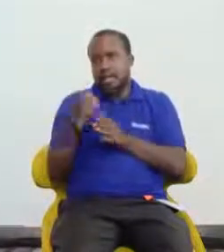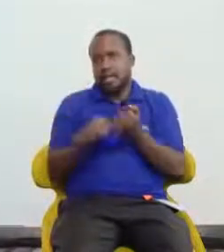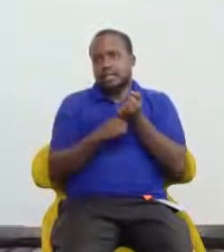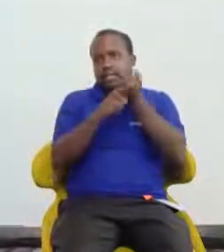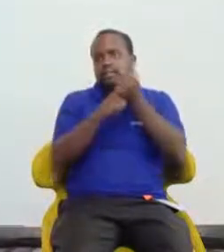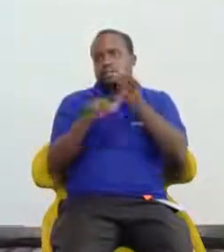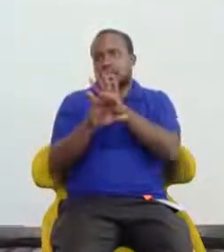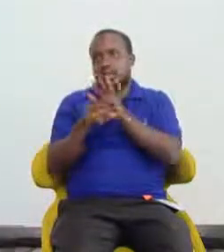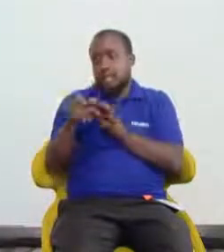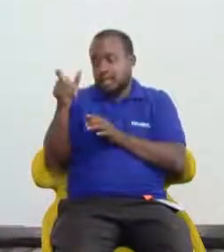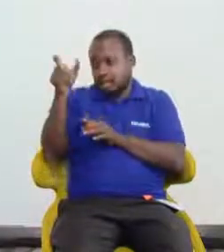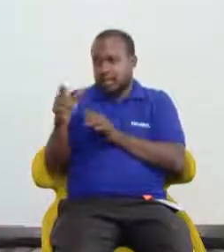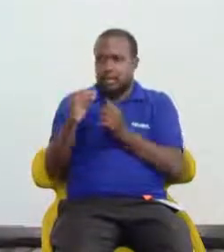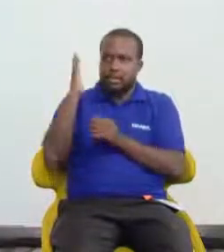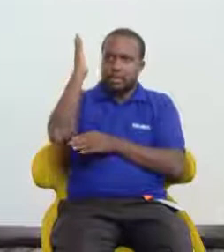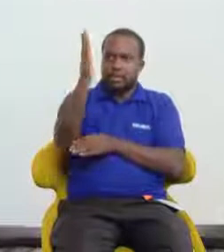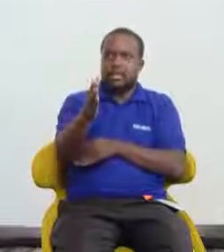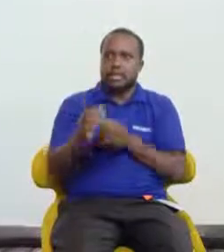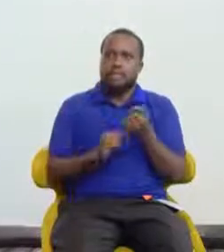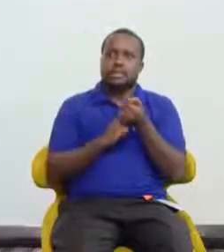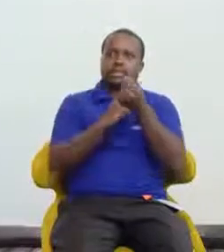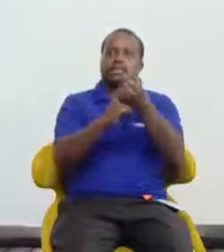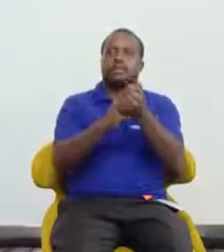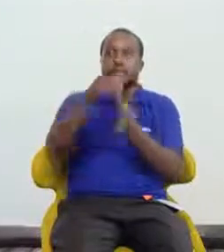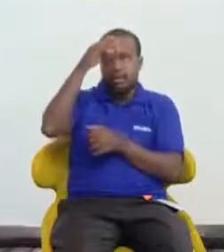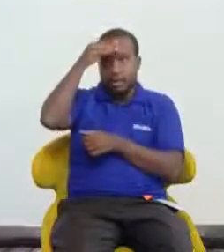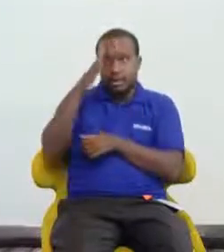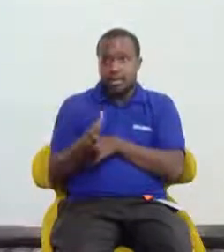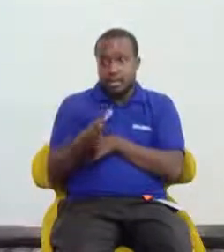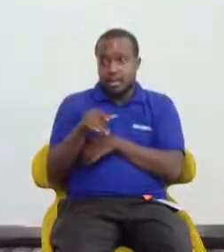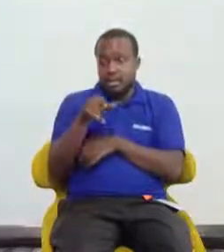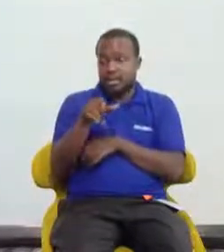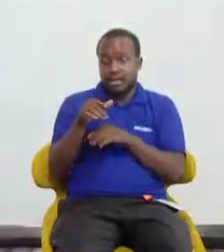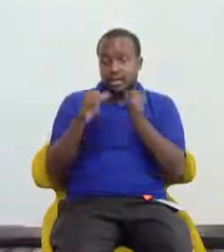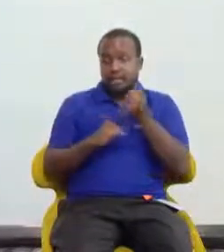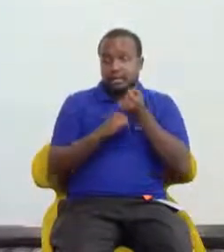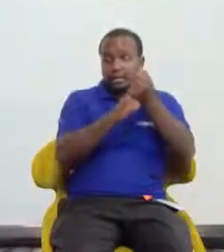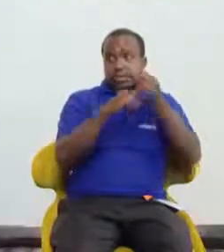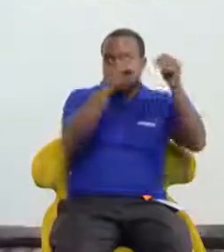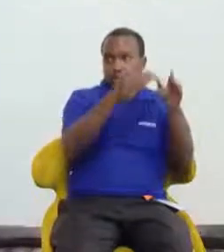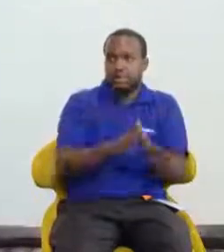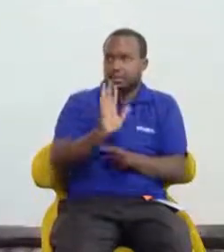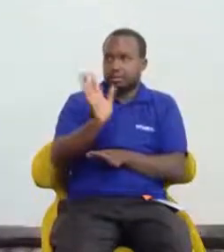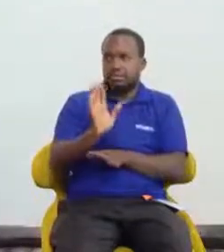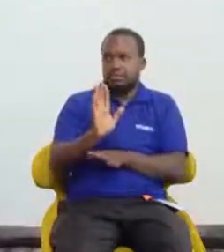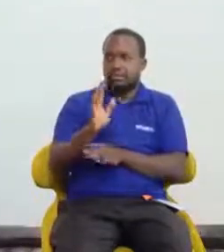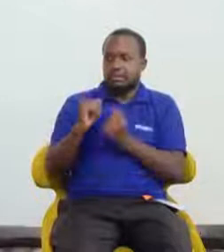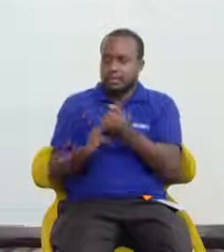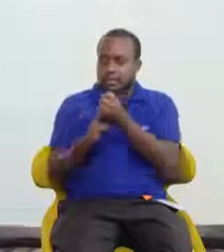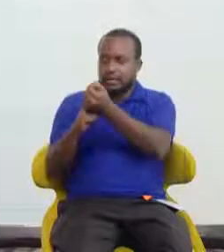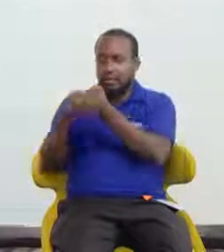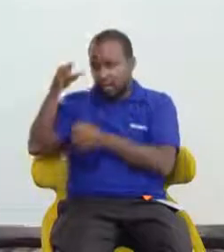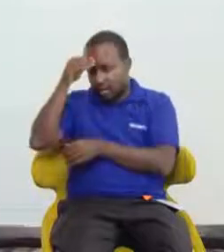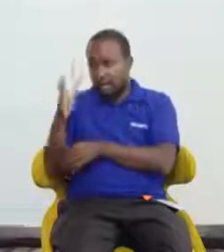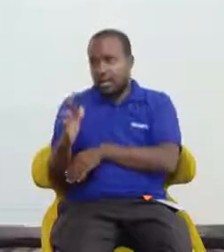is a person who is directly supporting the learner. And this person is not supporting the teacher, it's directly to the learner,